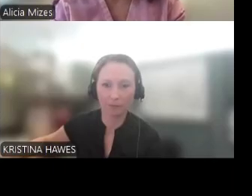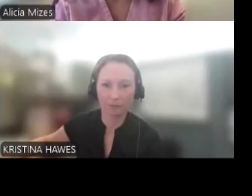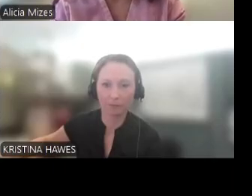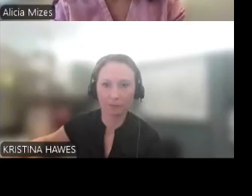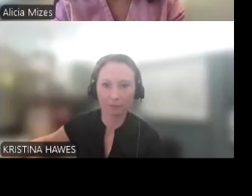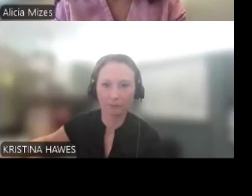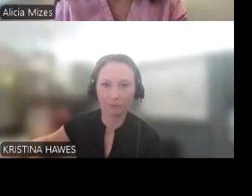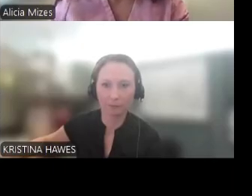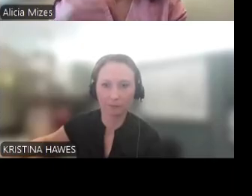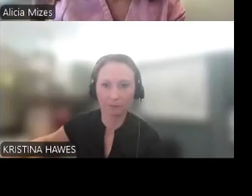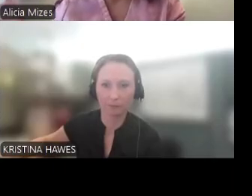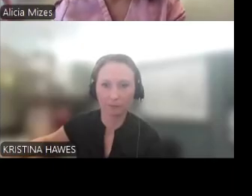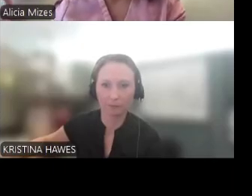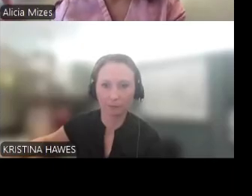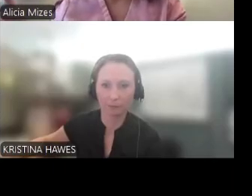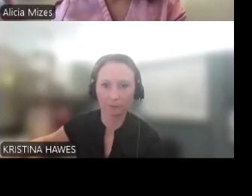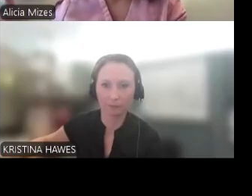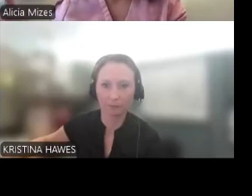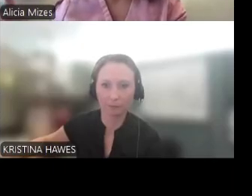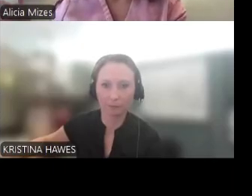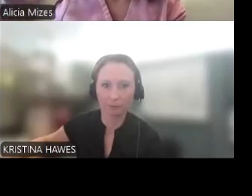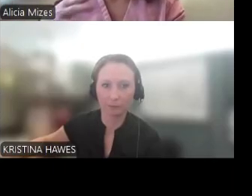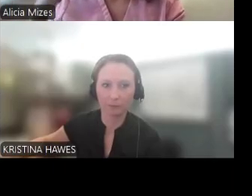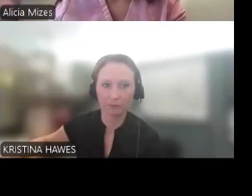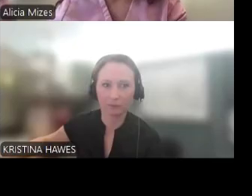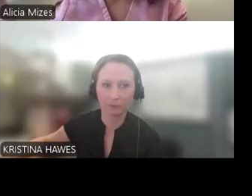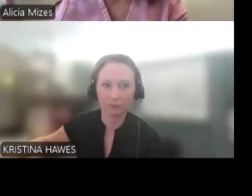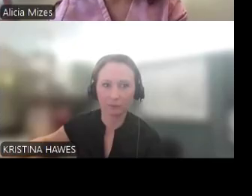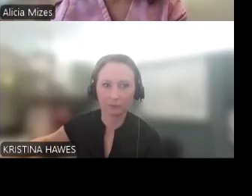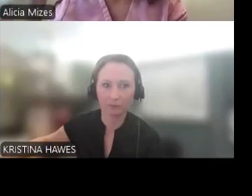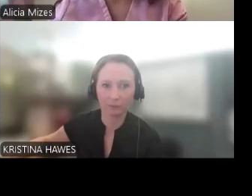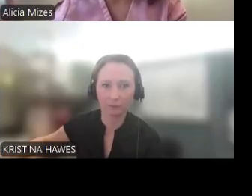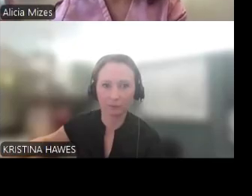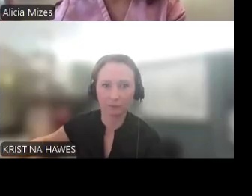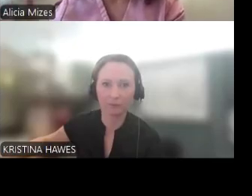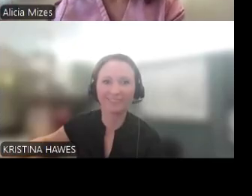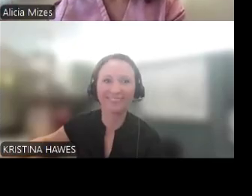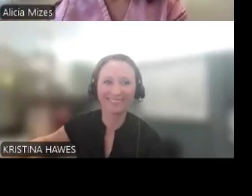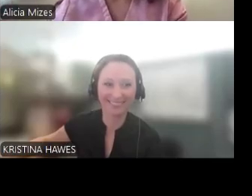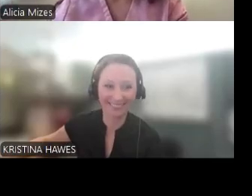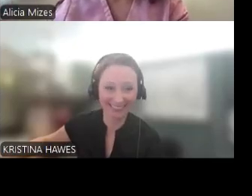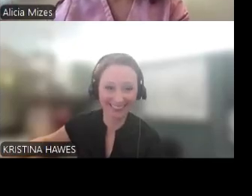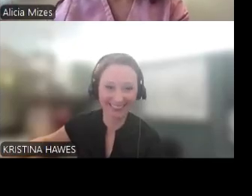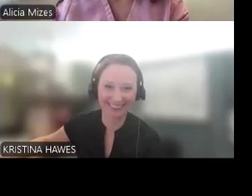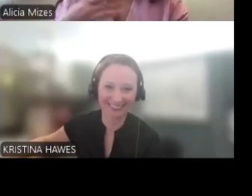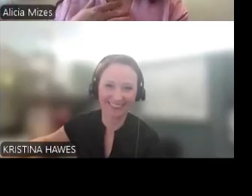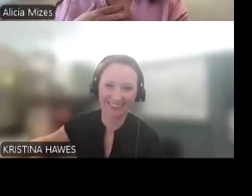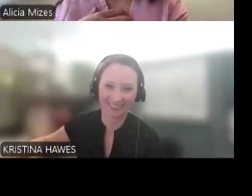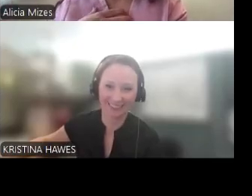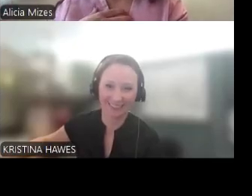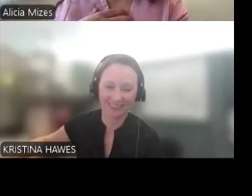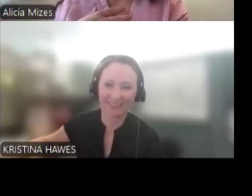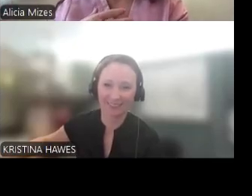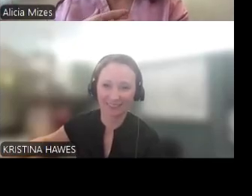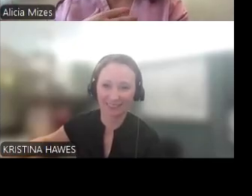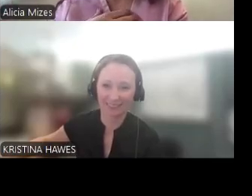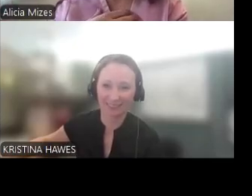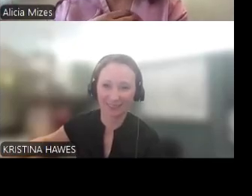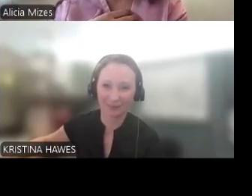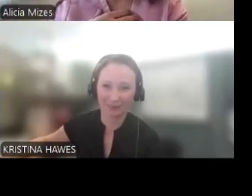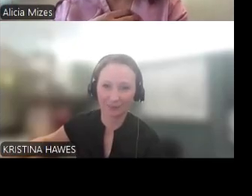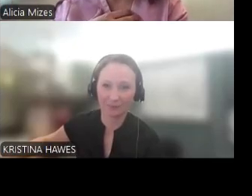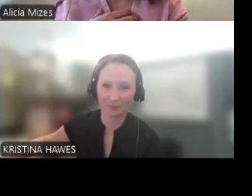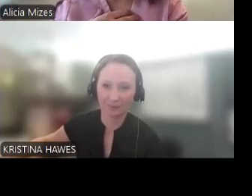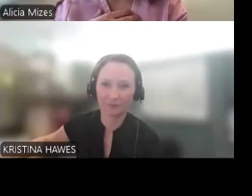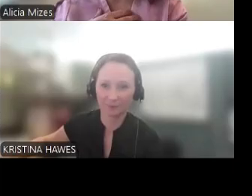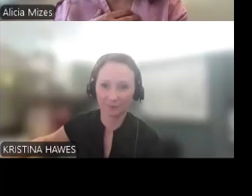pills. Or if it's very low, sometimes we prescribe supplements. The reason I just went into that tangent is because as a dermatologist, I care about people